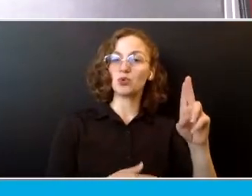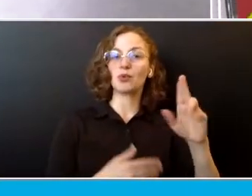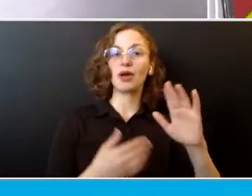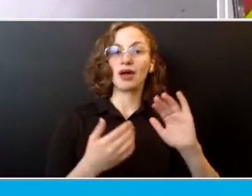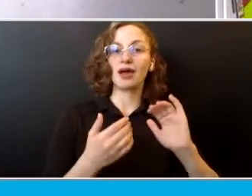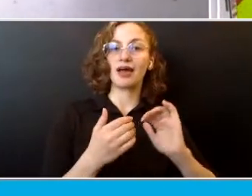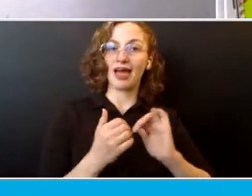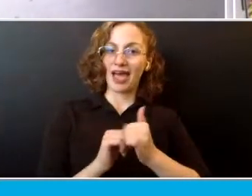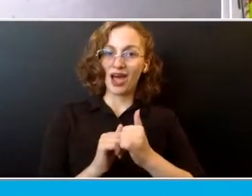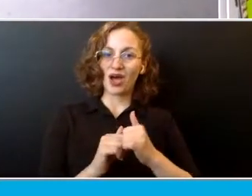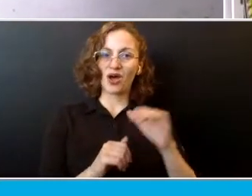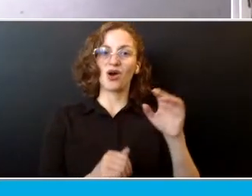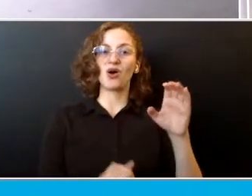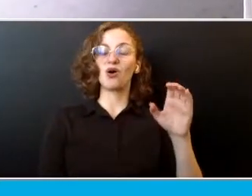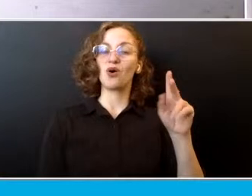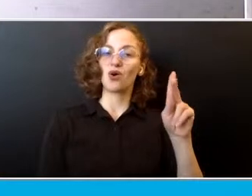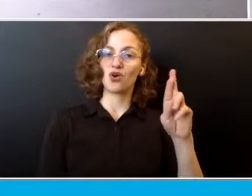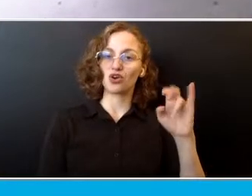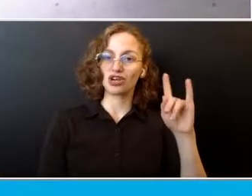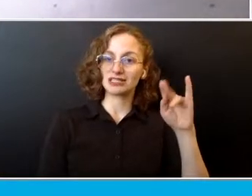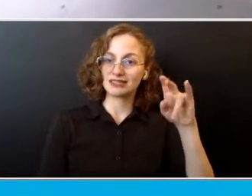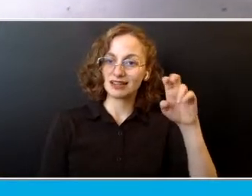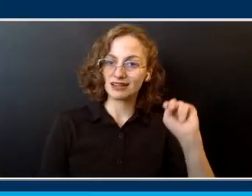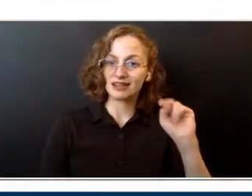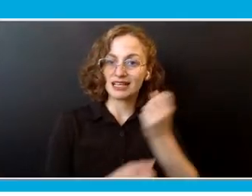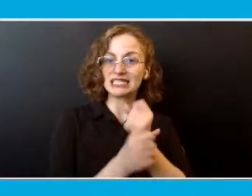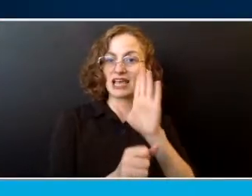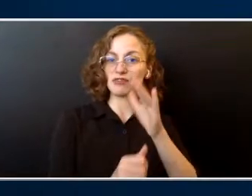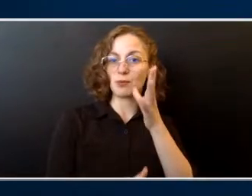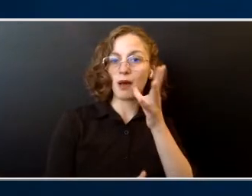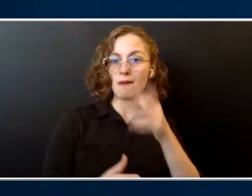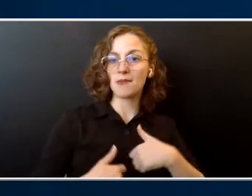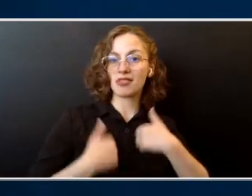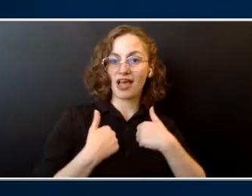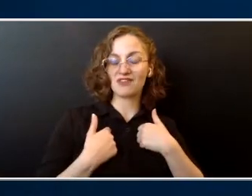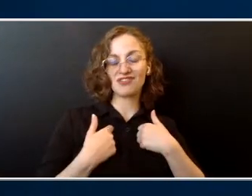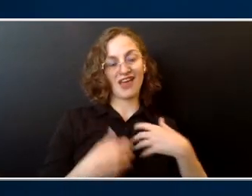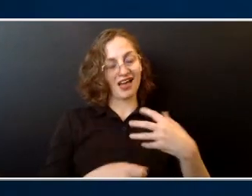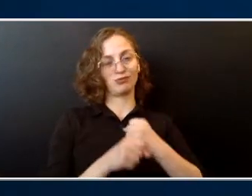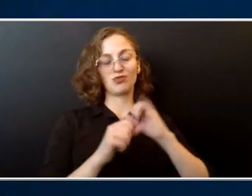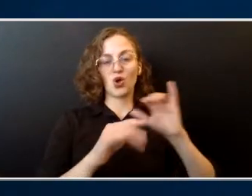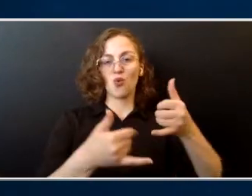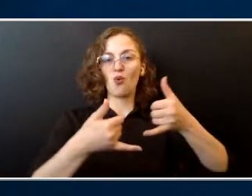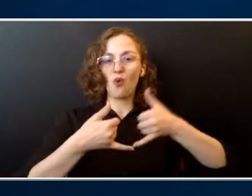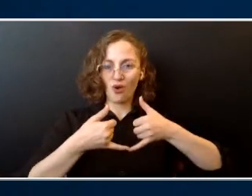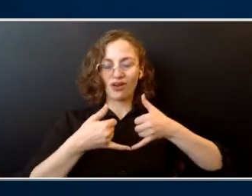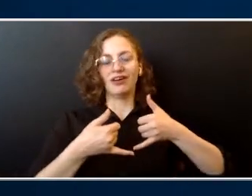Kristen an award and set her mom on a new mission, Friday at 8 a.m.